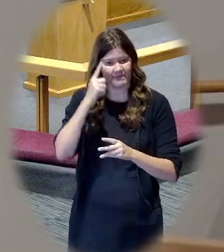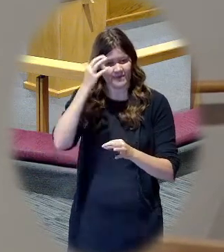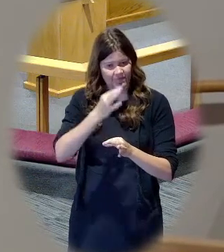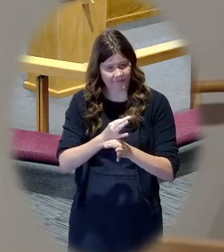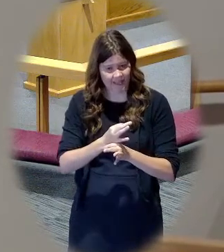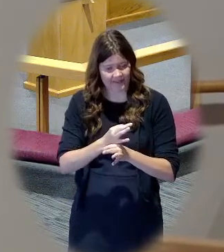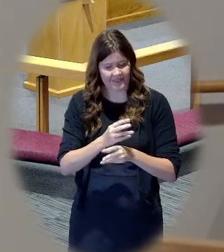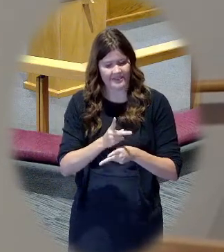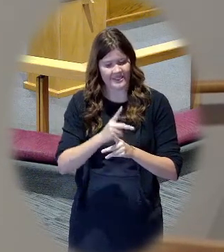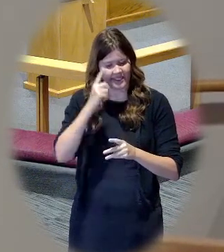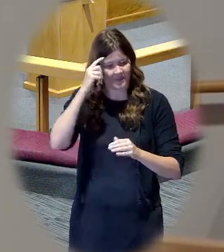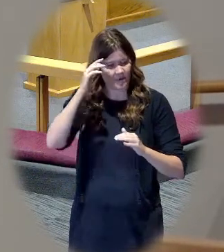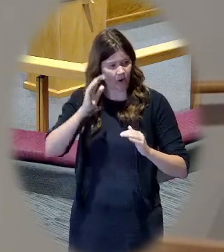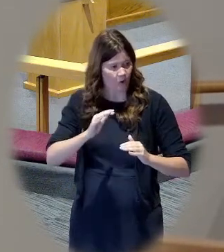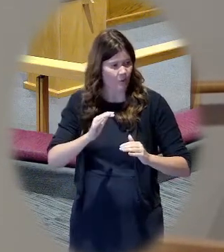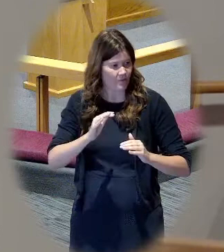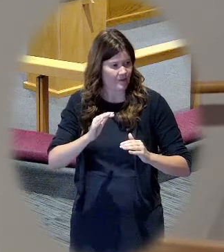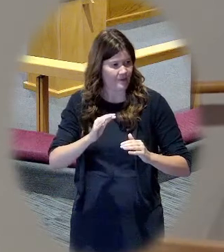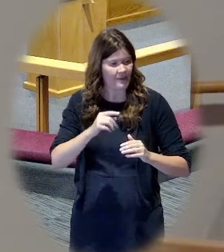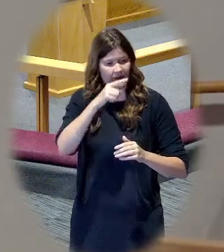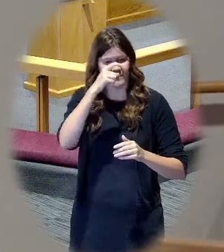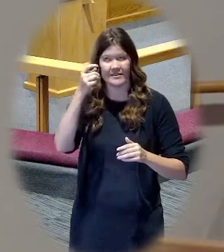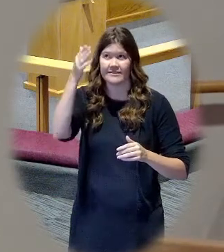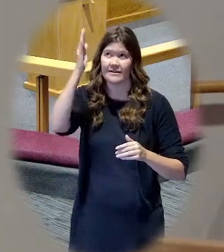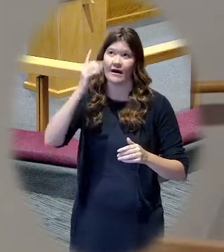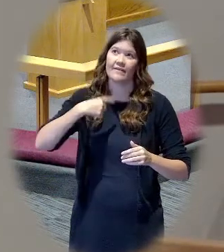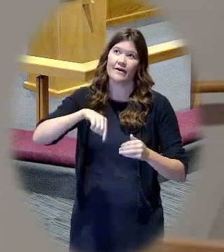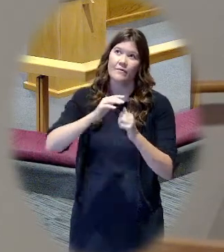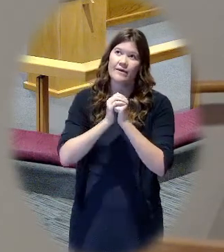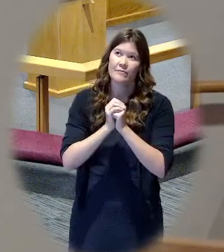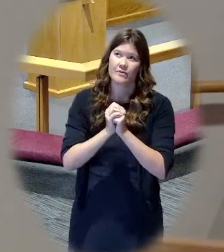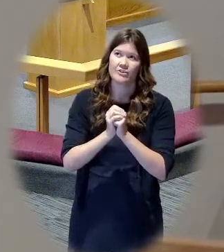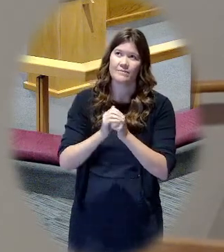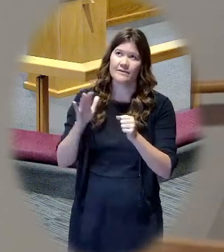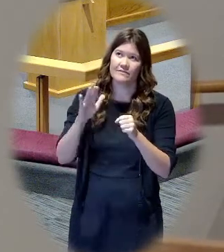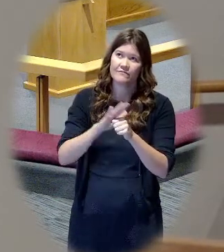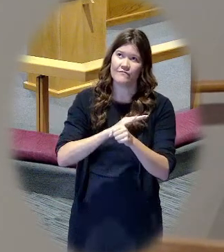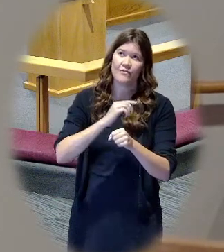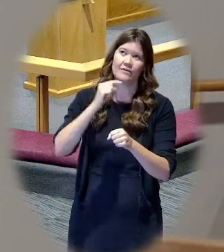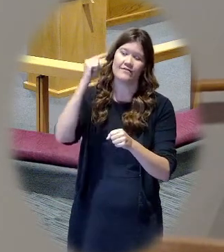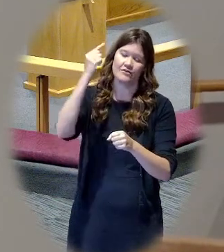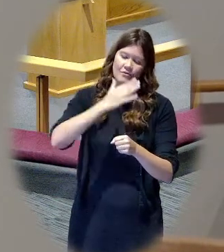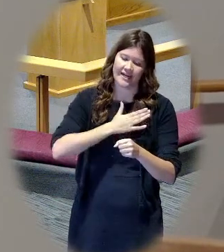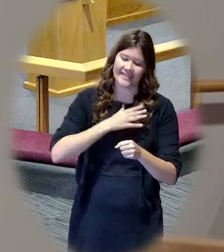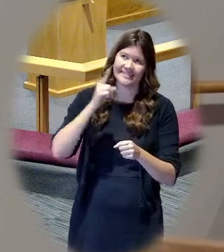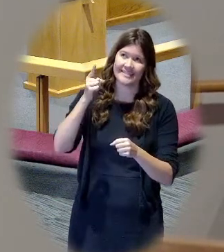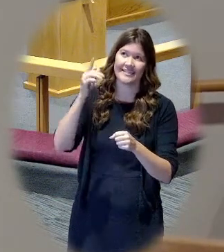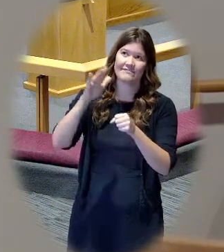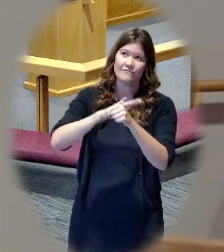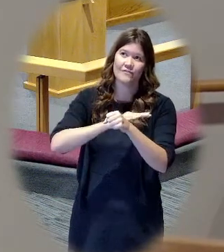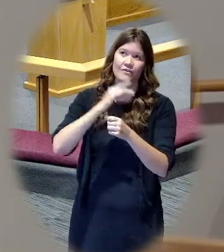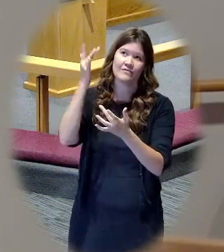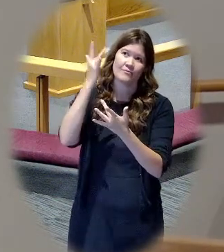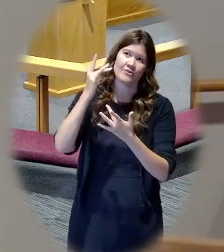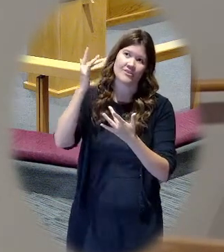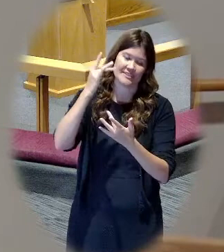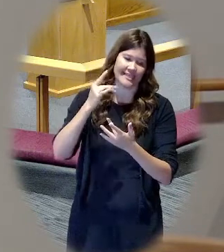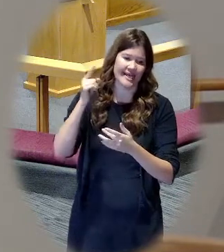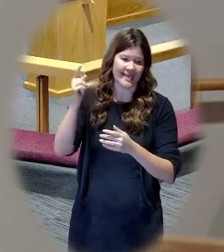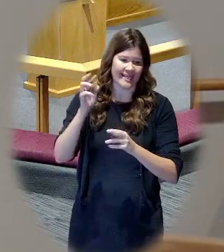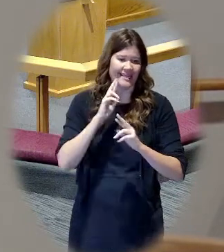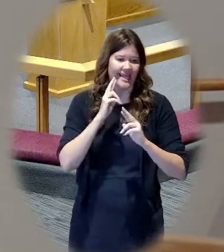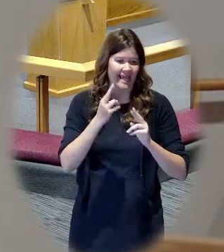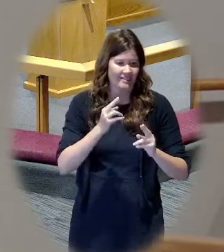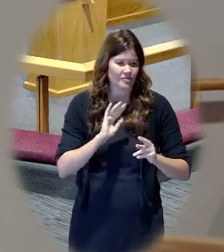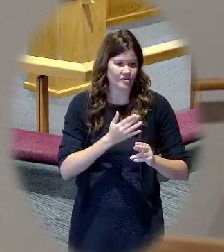Because the God we worship is good, he's gracious, and he's full of mercy. He not only hears our prayer, but he's answering it now,